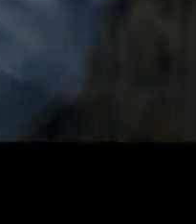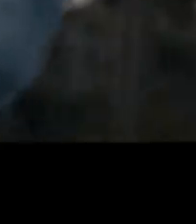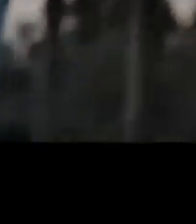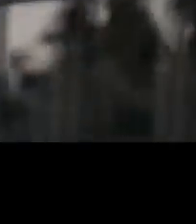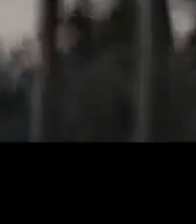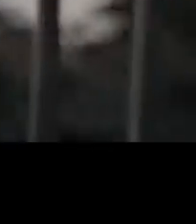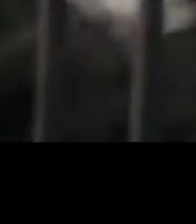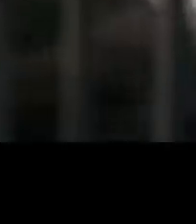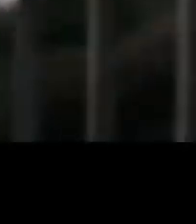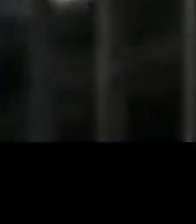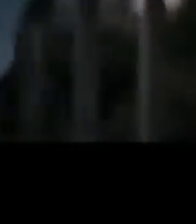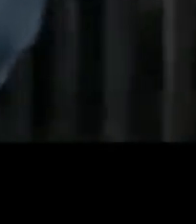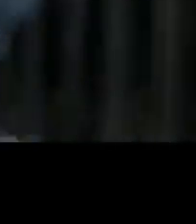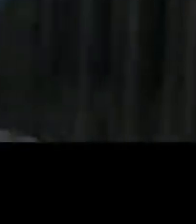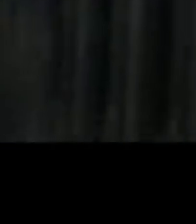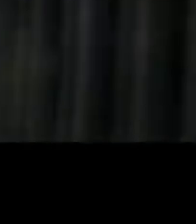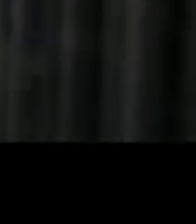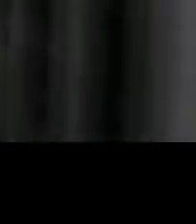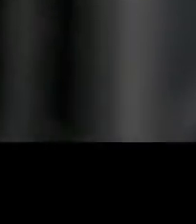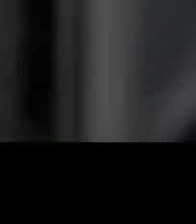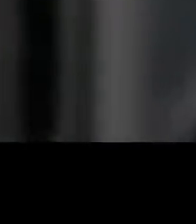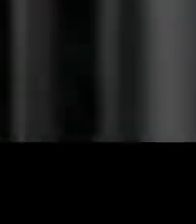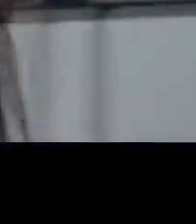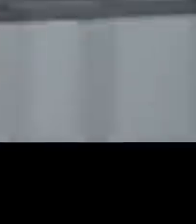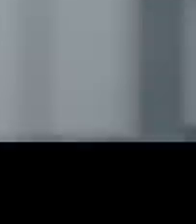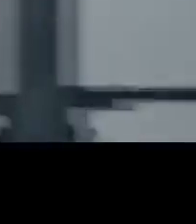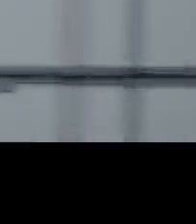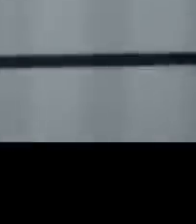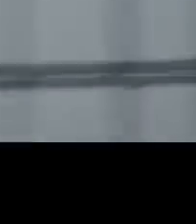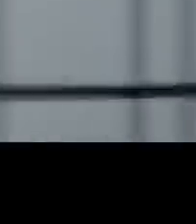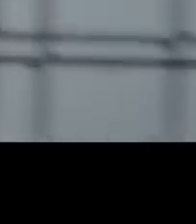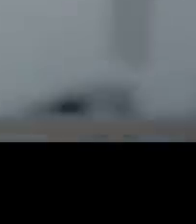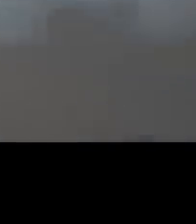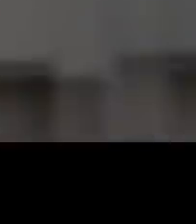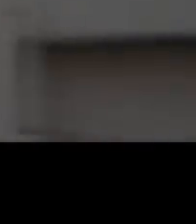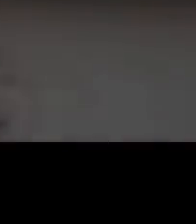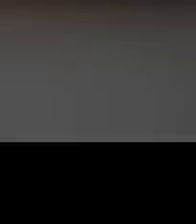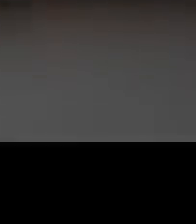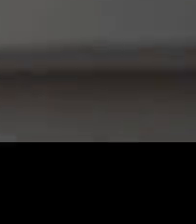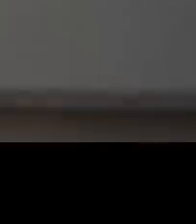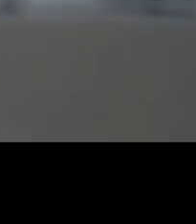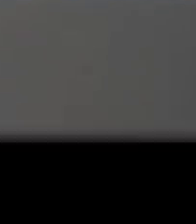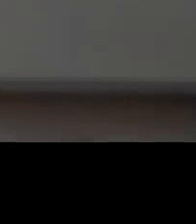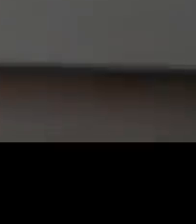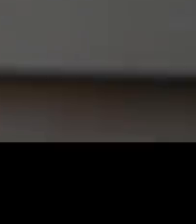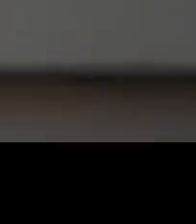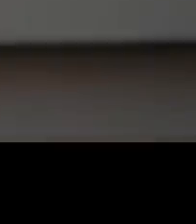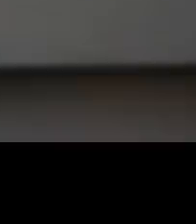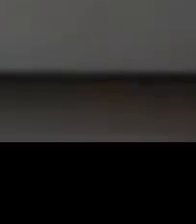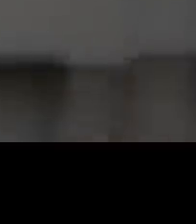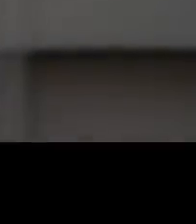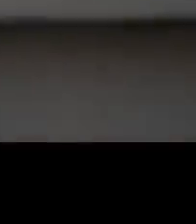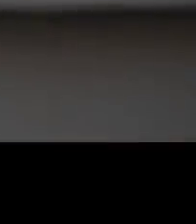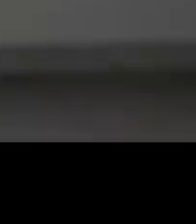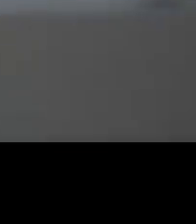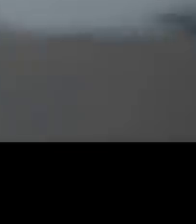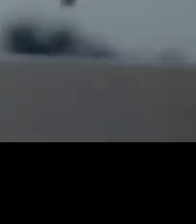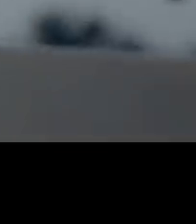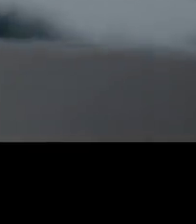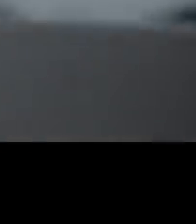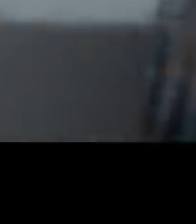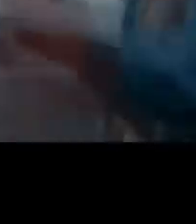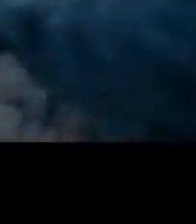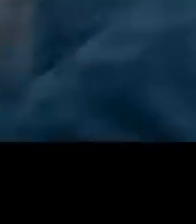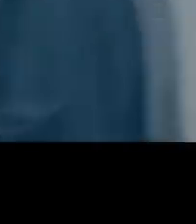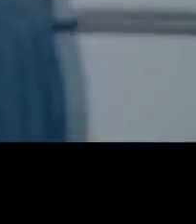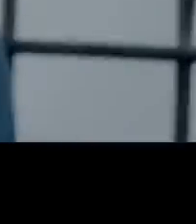not knowing where to turn. We moved with no end in our sight. Oh, but if it weren't for him,